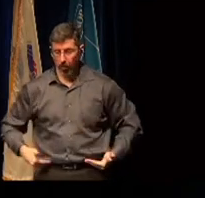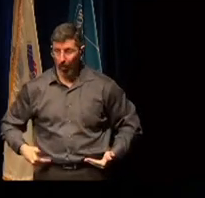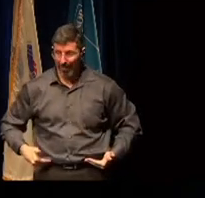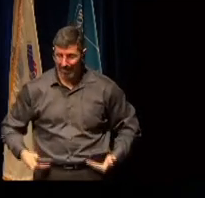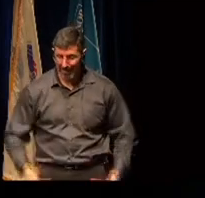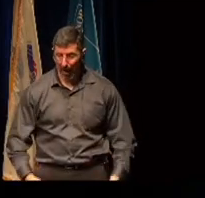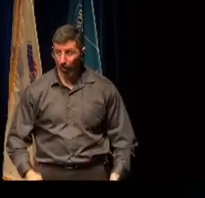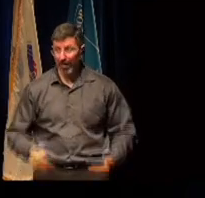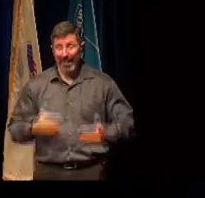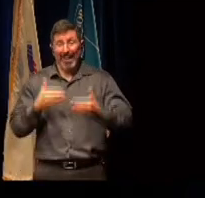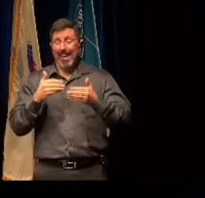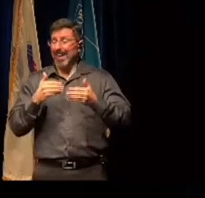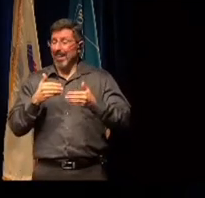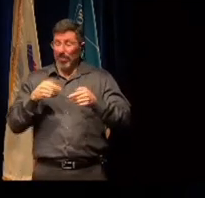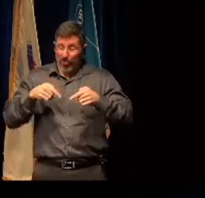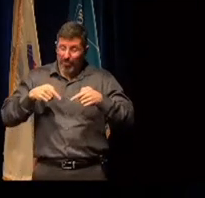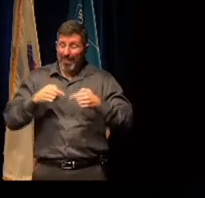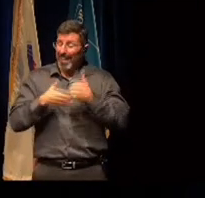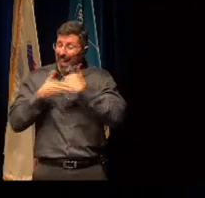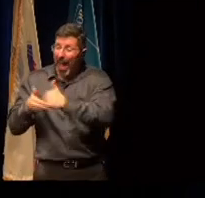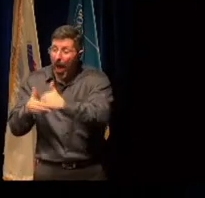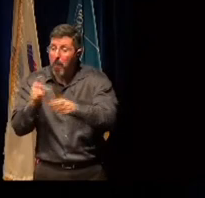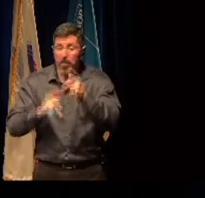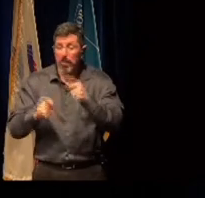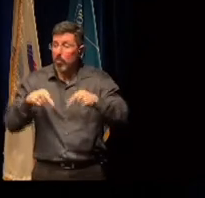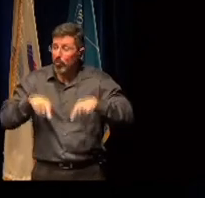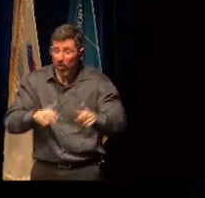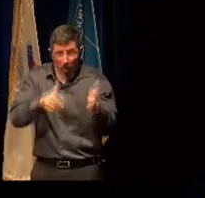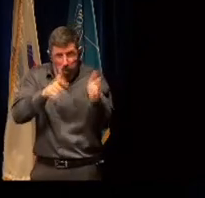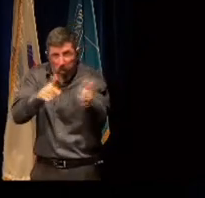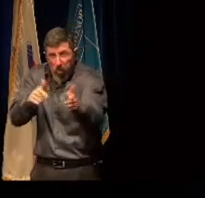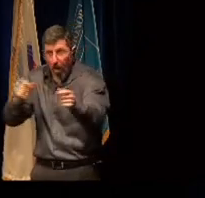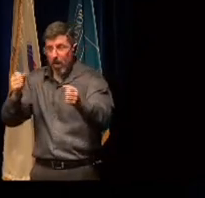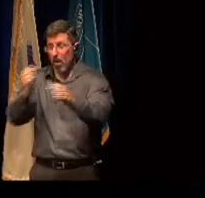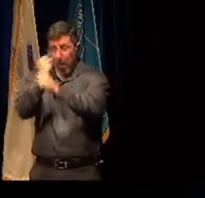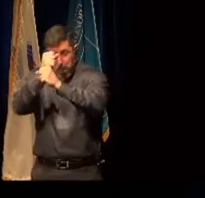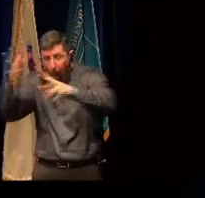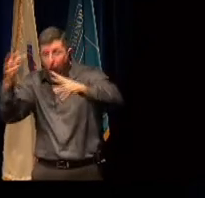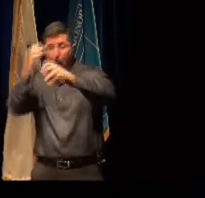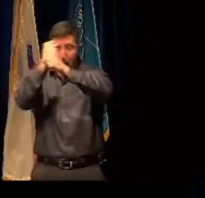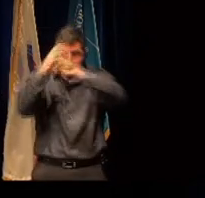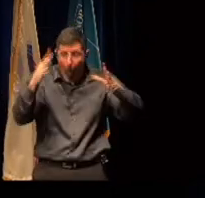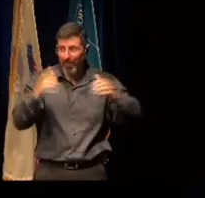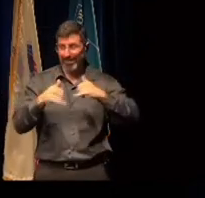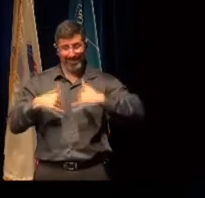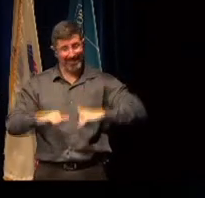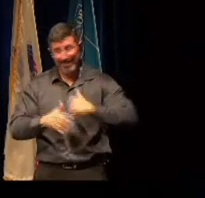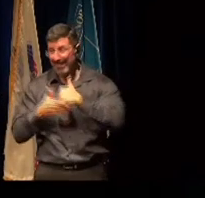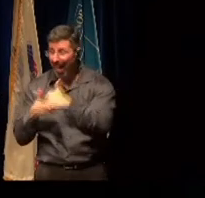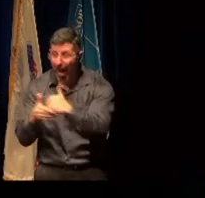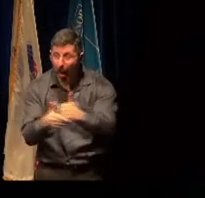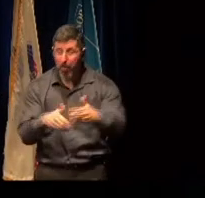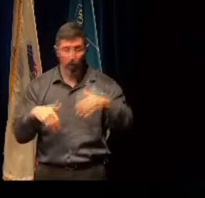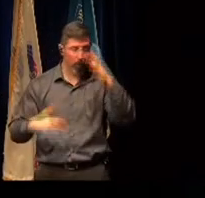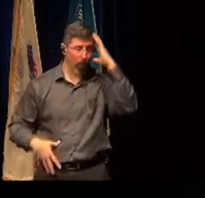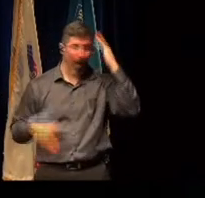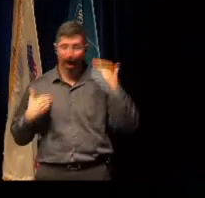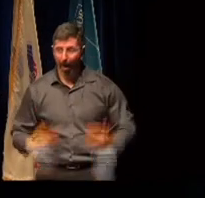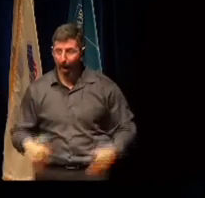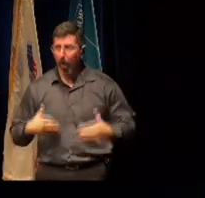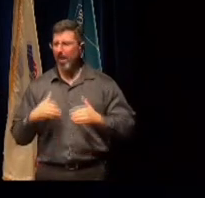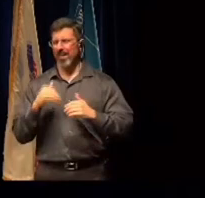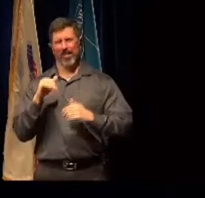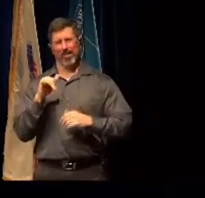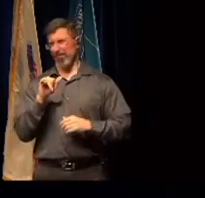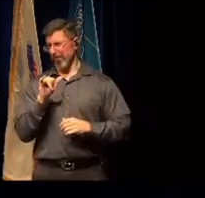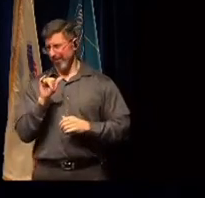under the hail of gunfire and rocket blasts. One might be tempted to conclude that this is the sum of what defines the